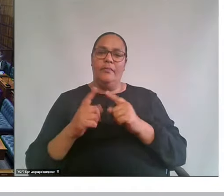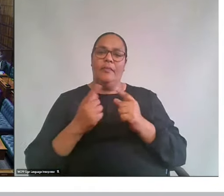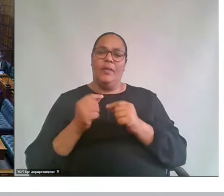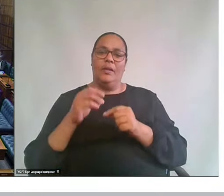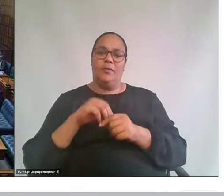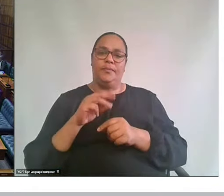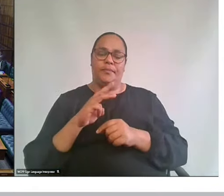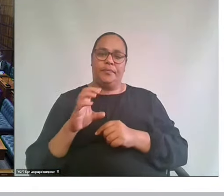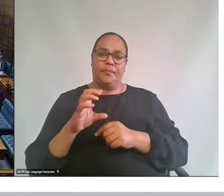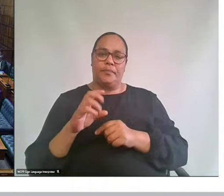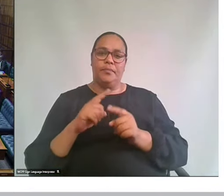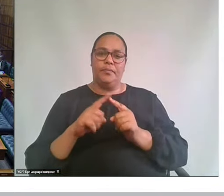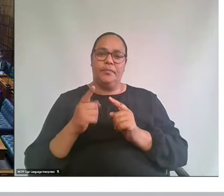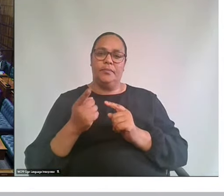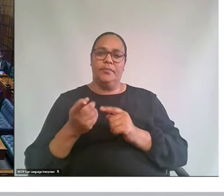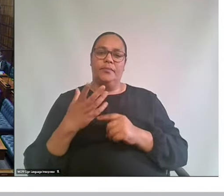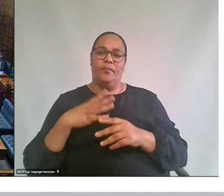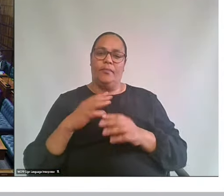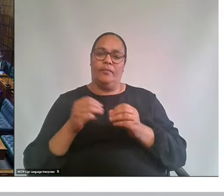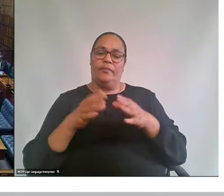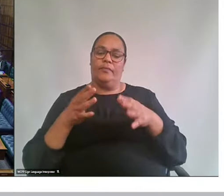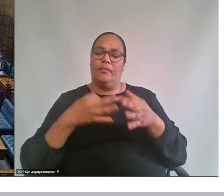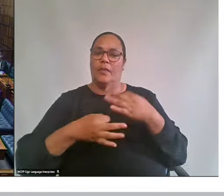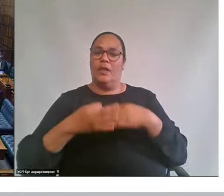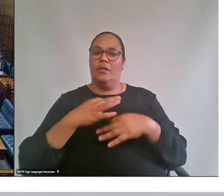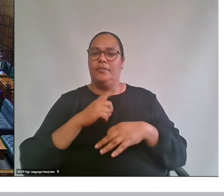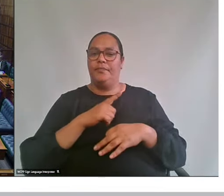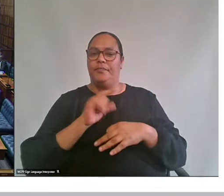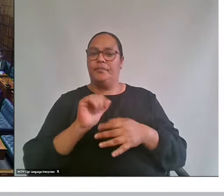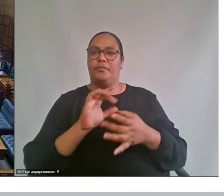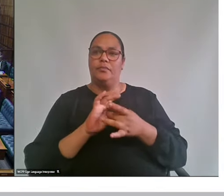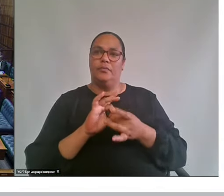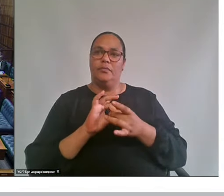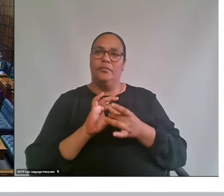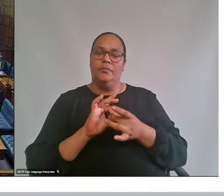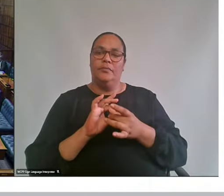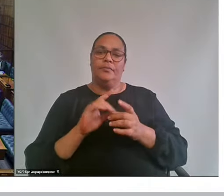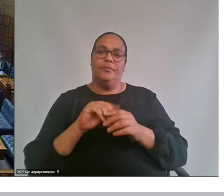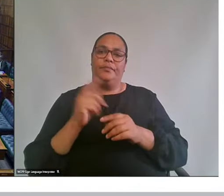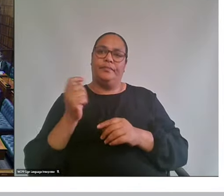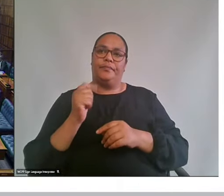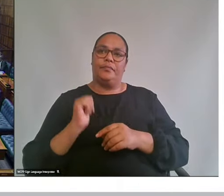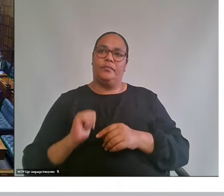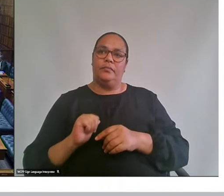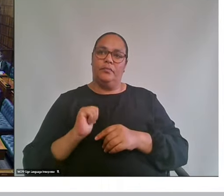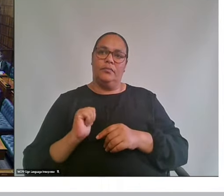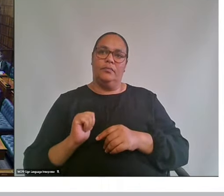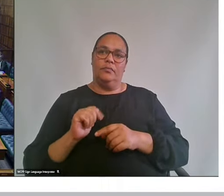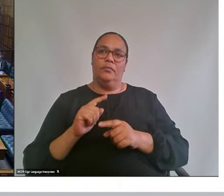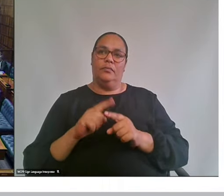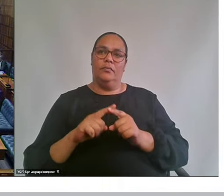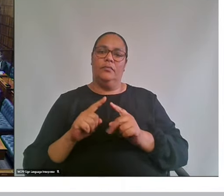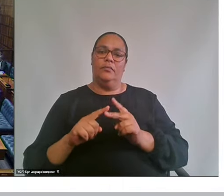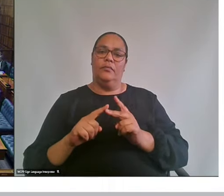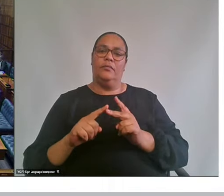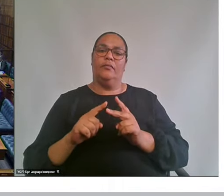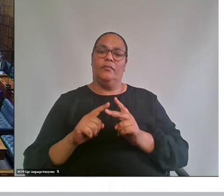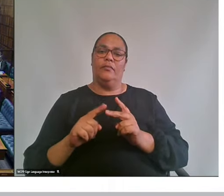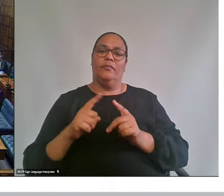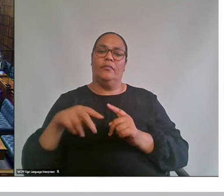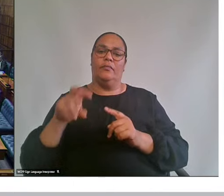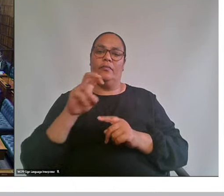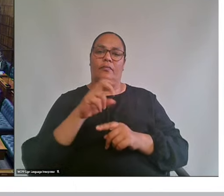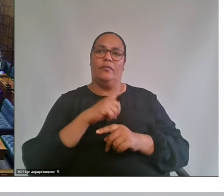Cape so and I just like to expand in terms of the relationship with our rural municipalities when it comes to to tourism